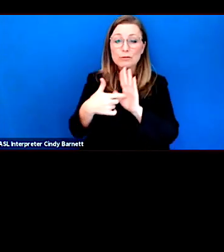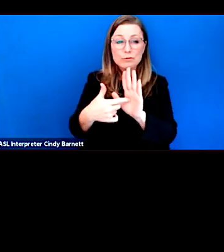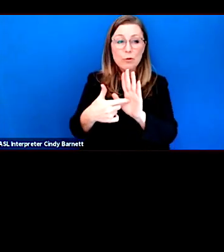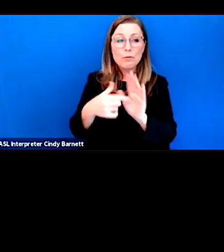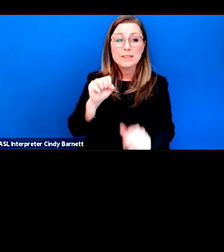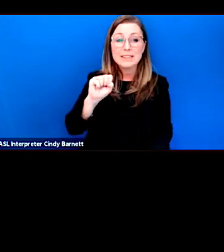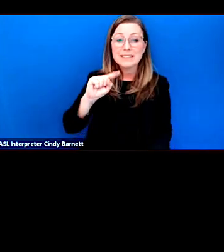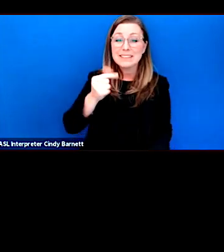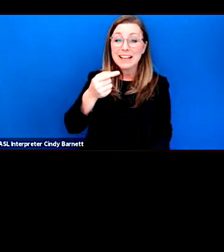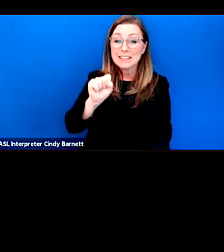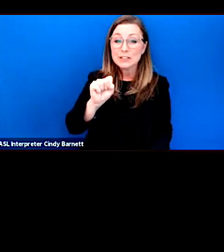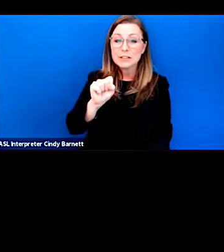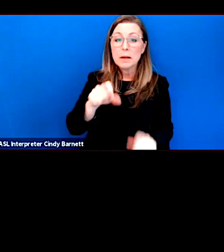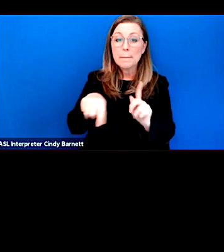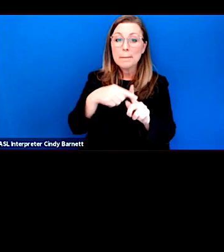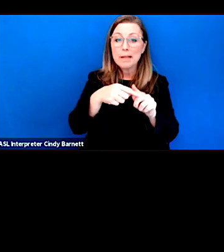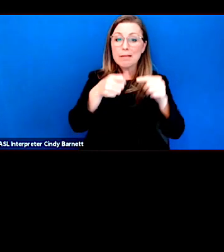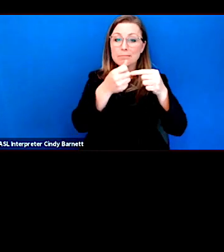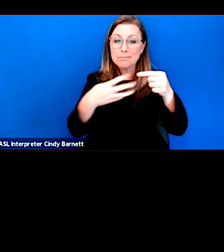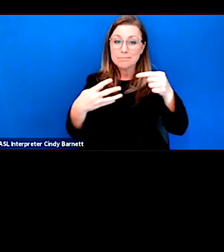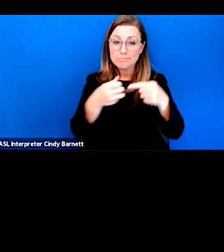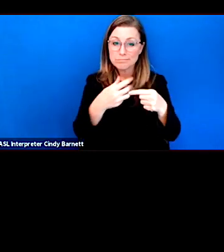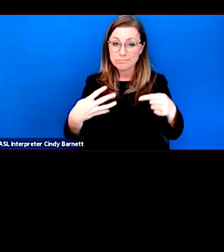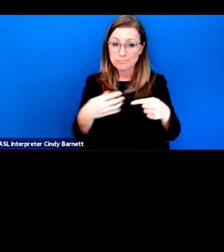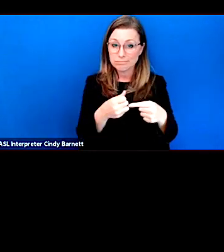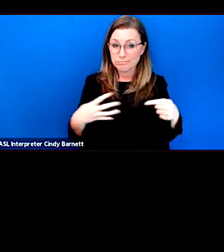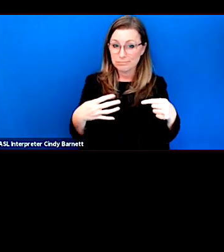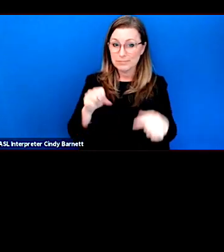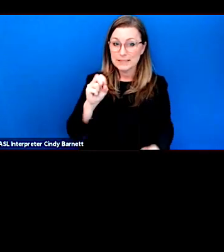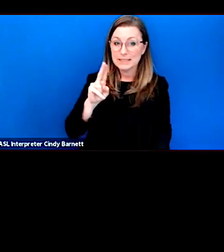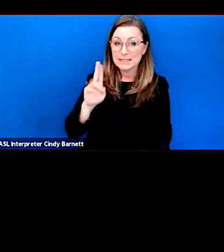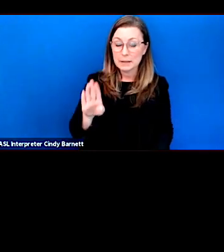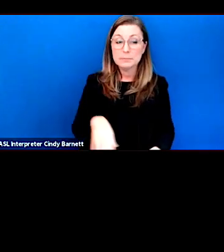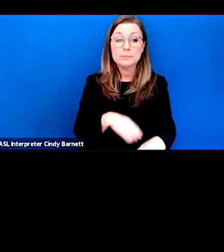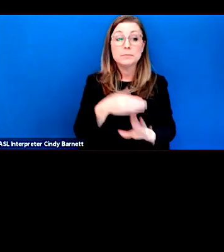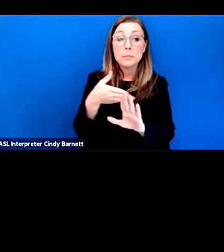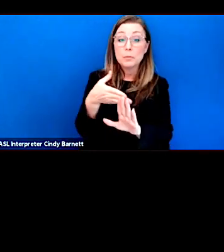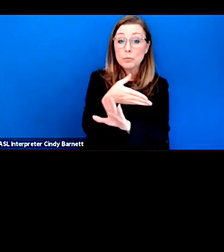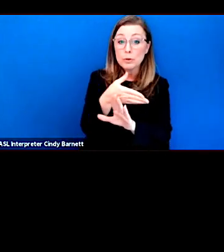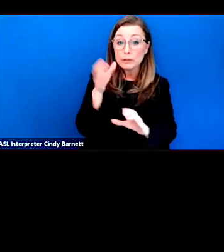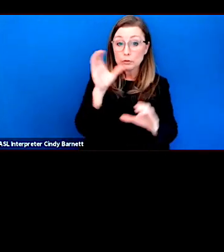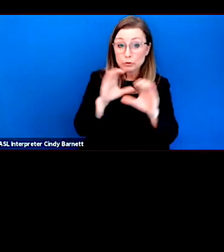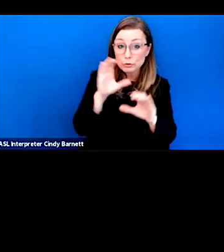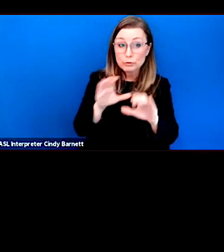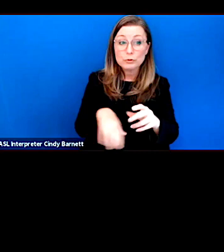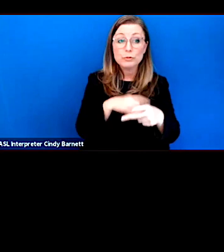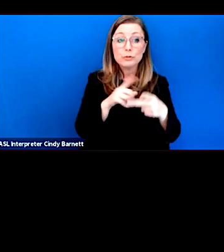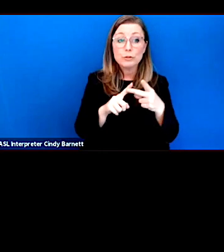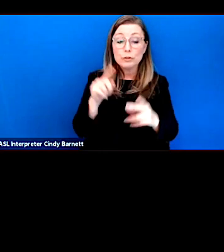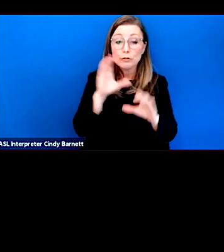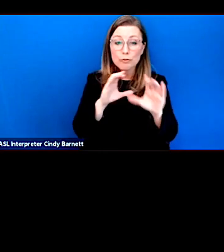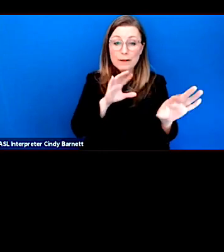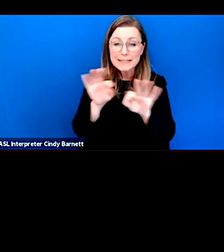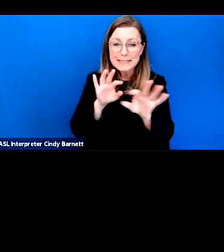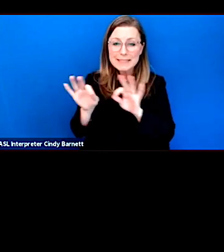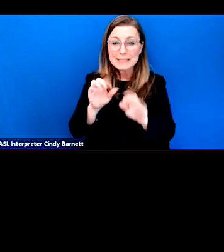its substages: pre-search, search and selection of the literature, and